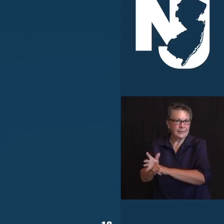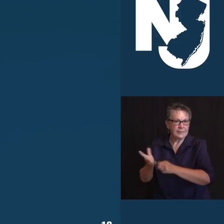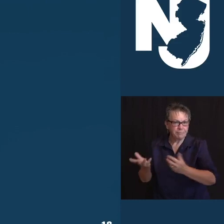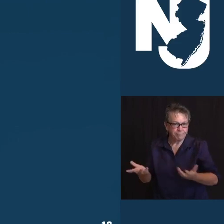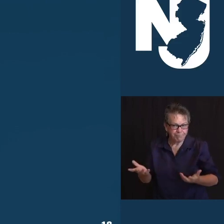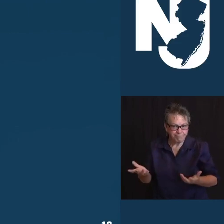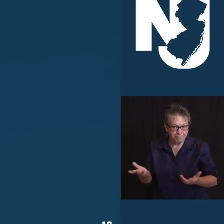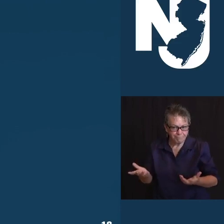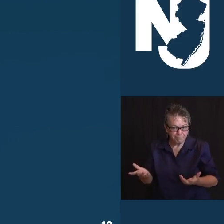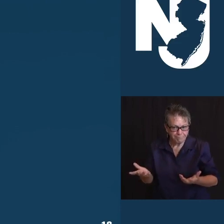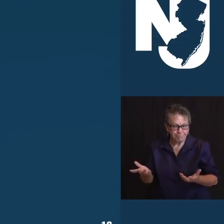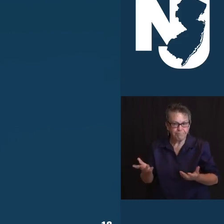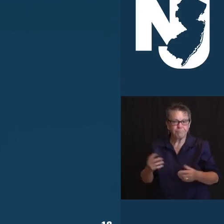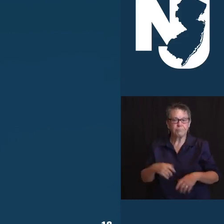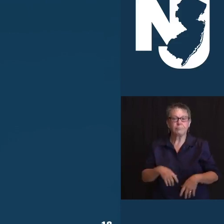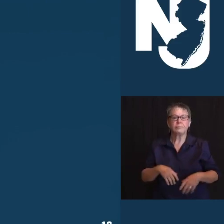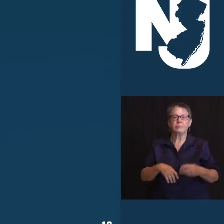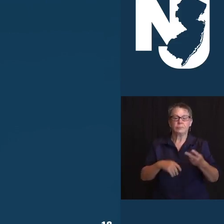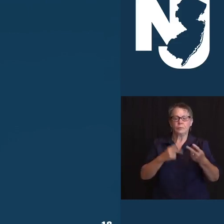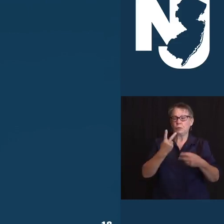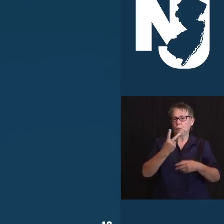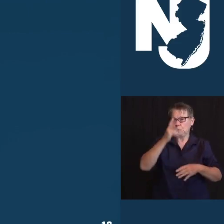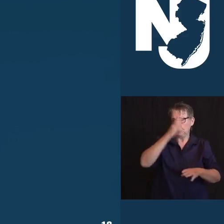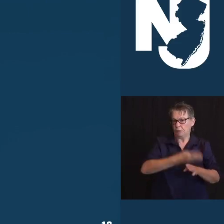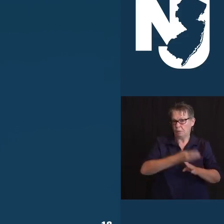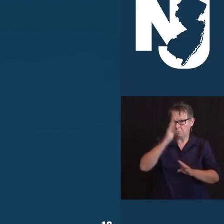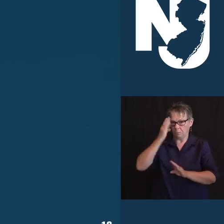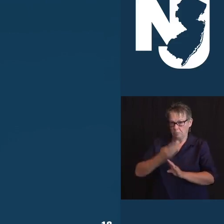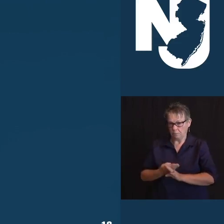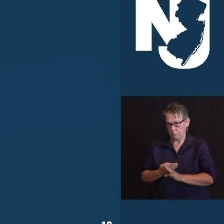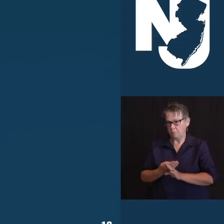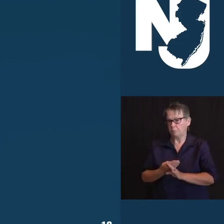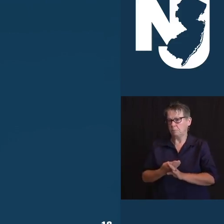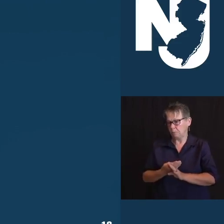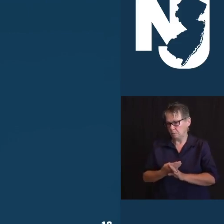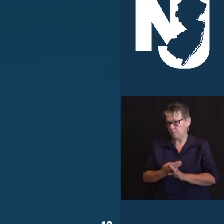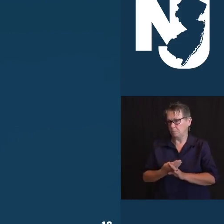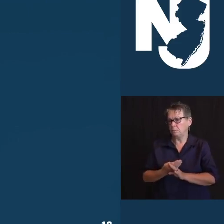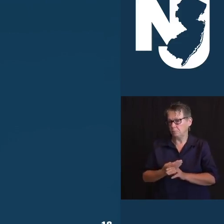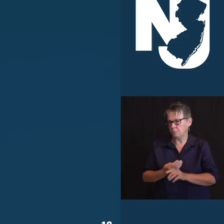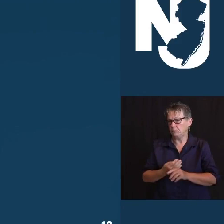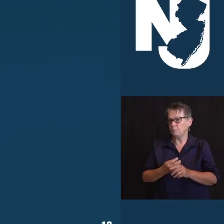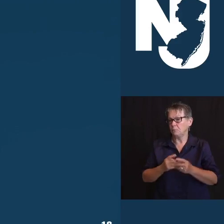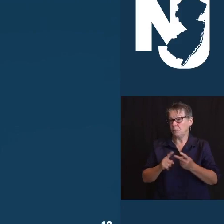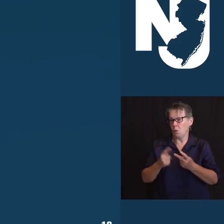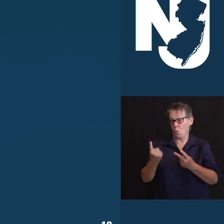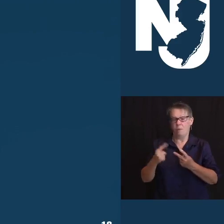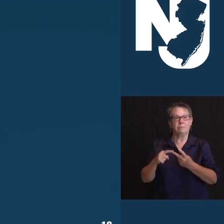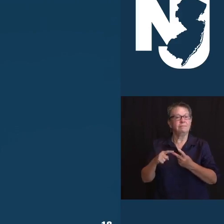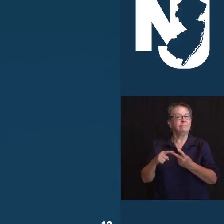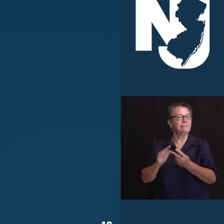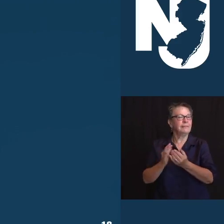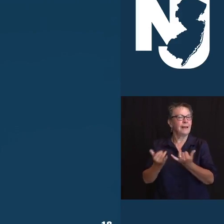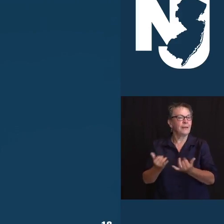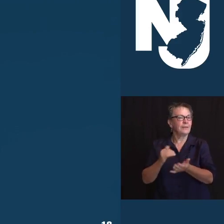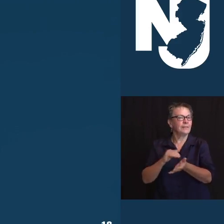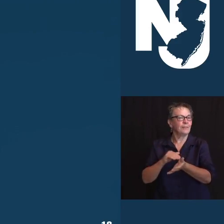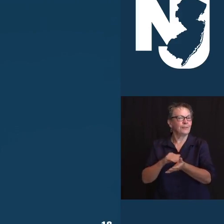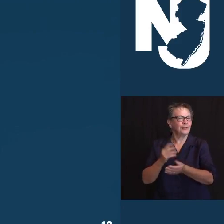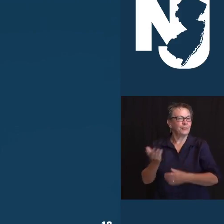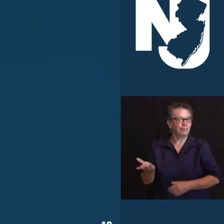Dr. Ferraris for his years, by the way, Nico is himself a physician, for his years of service tending to our New Jersey family.